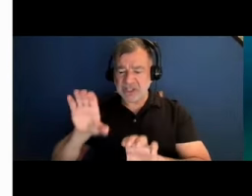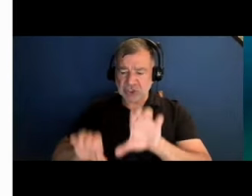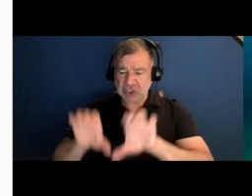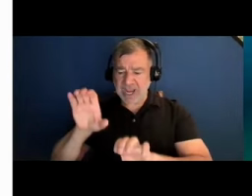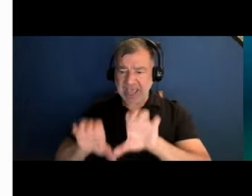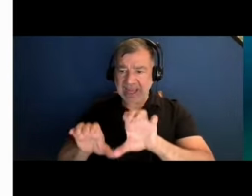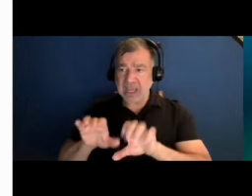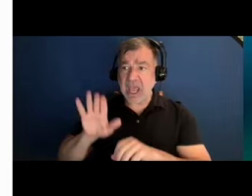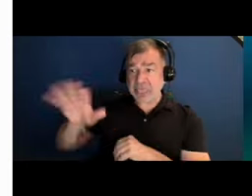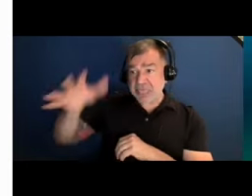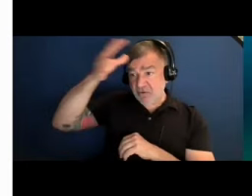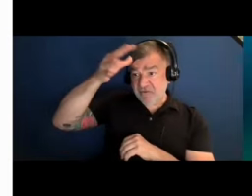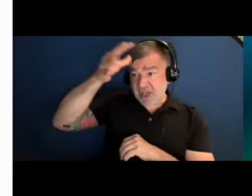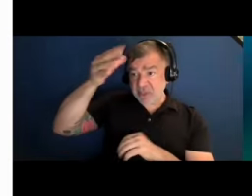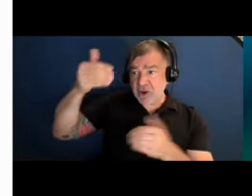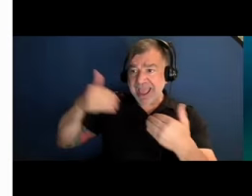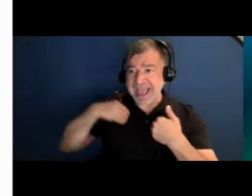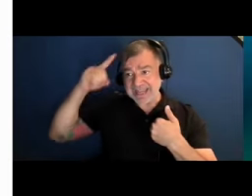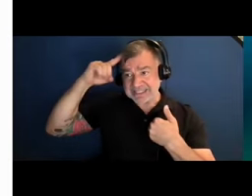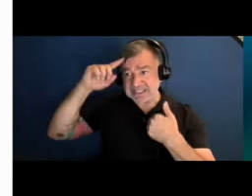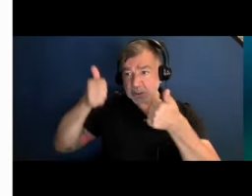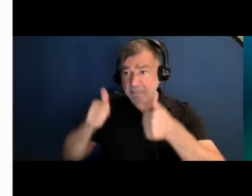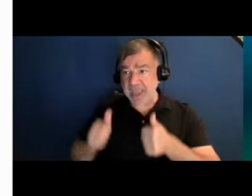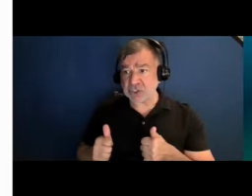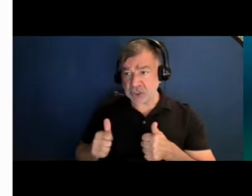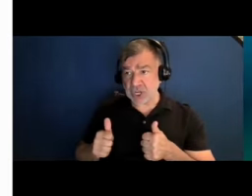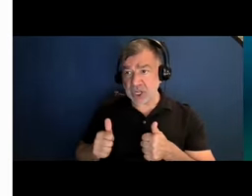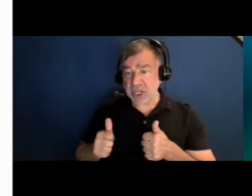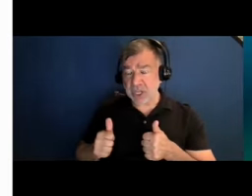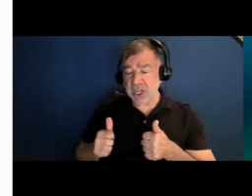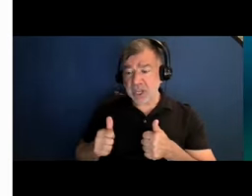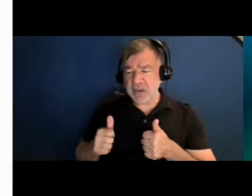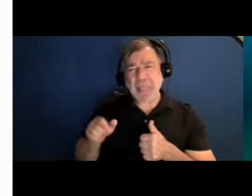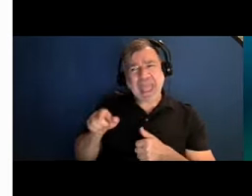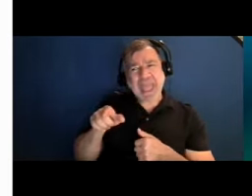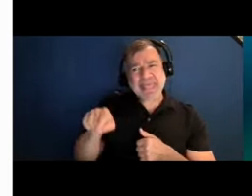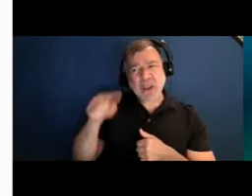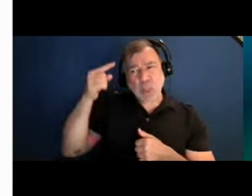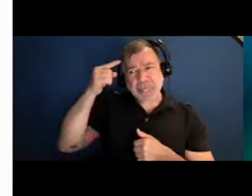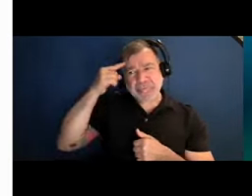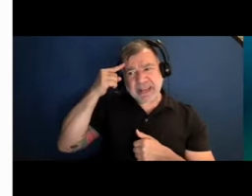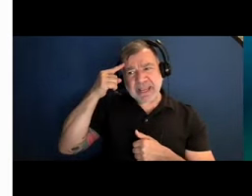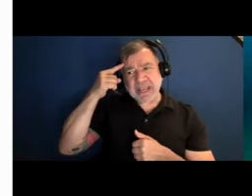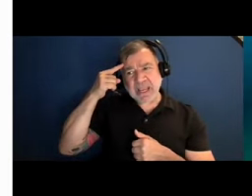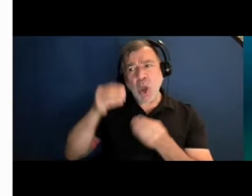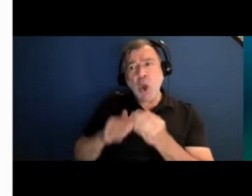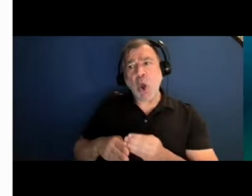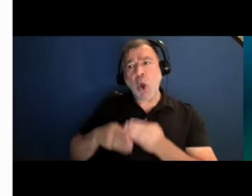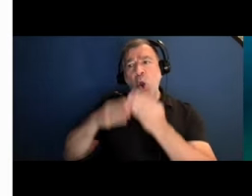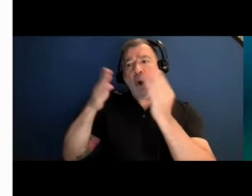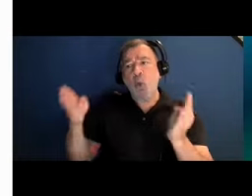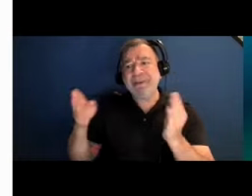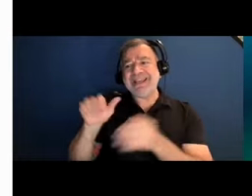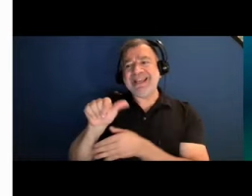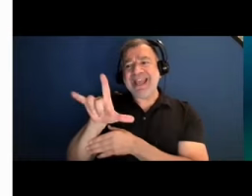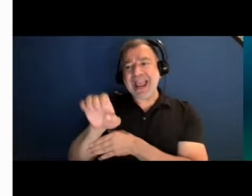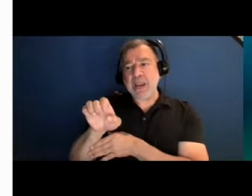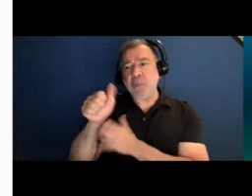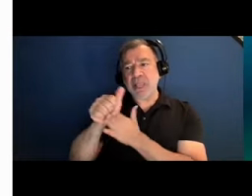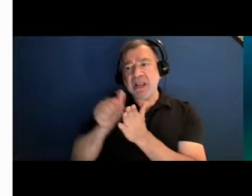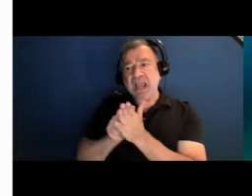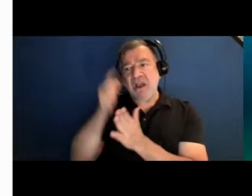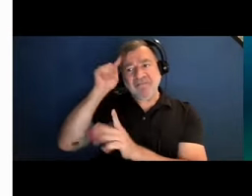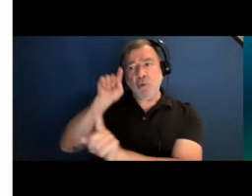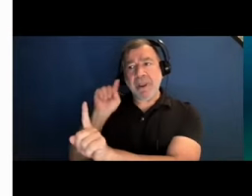developed dementia in his elder years, and I think they were thinking about opening an ABLE account. Could you just comment on